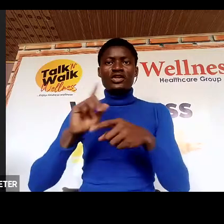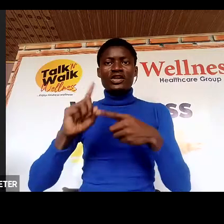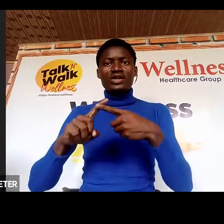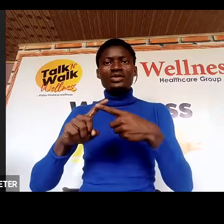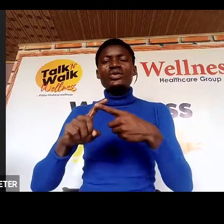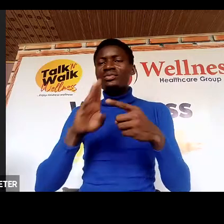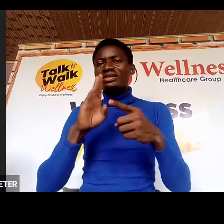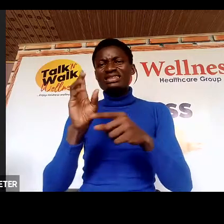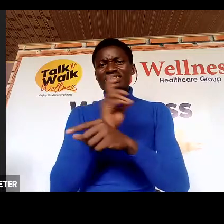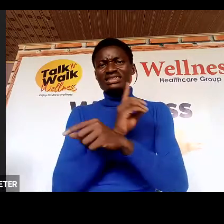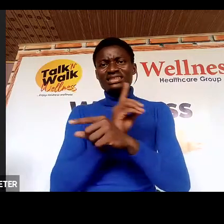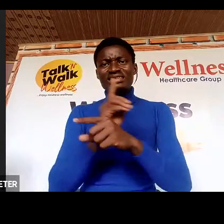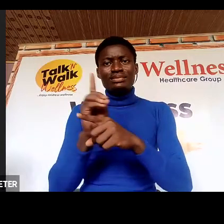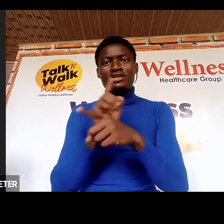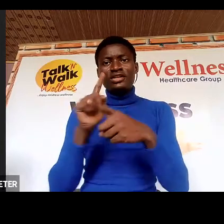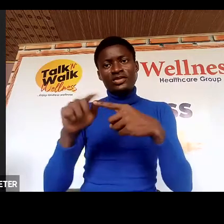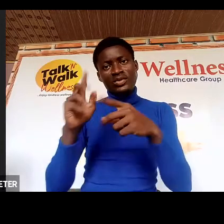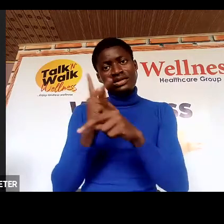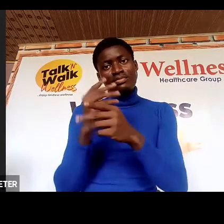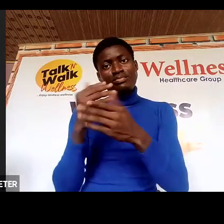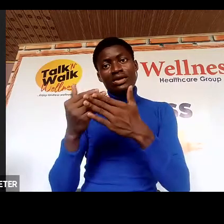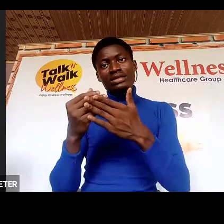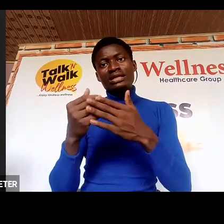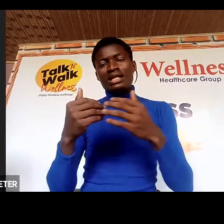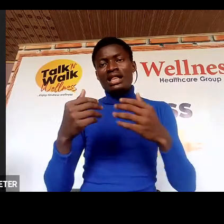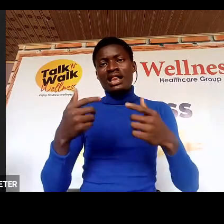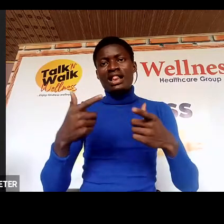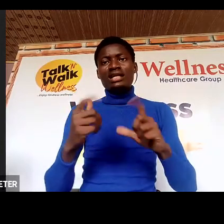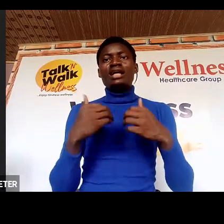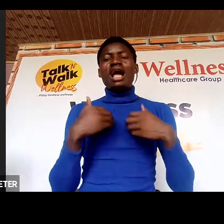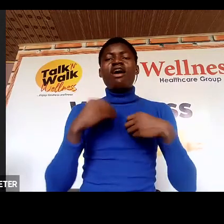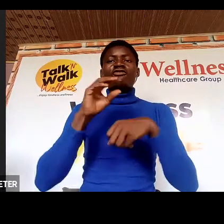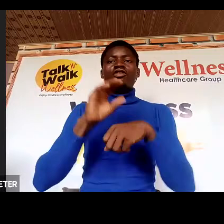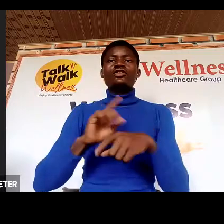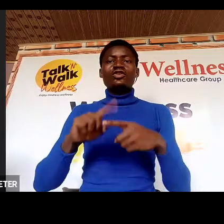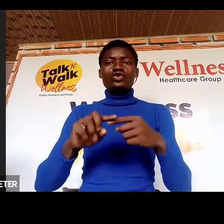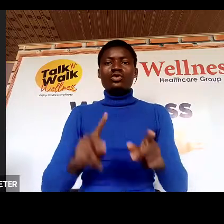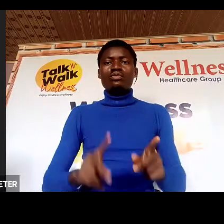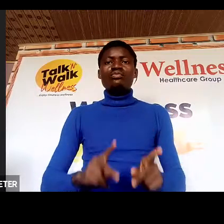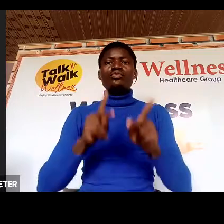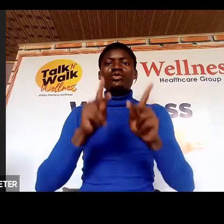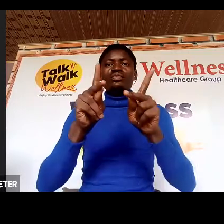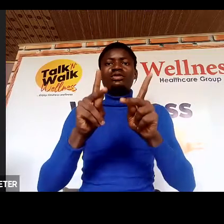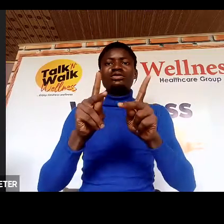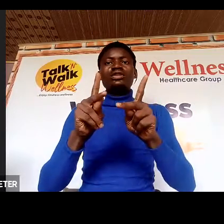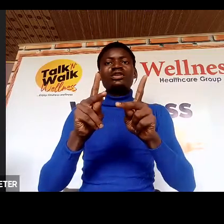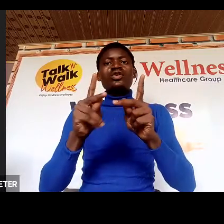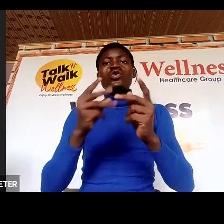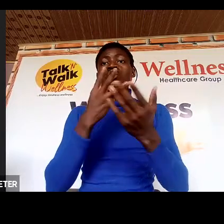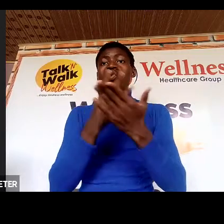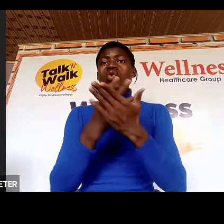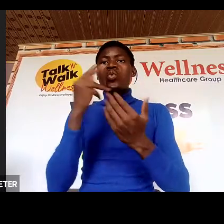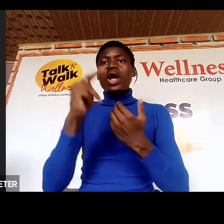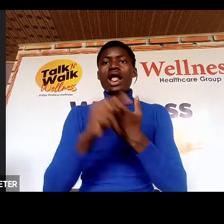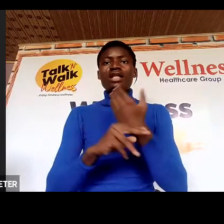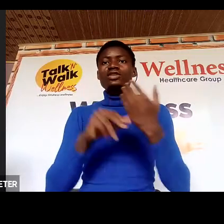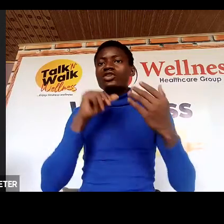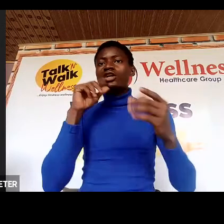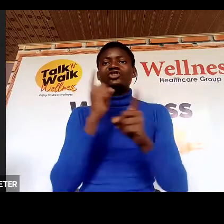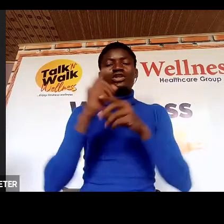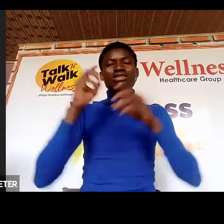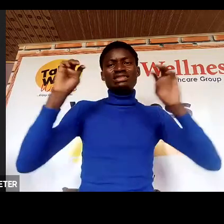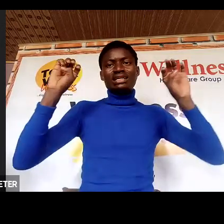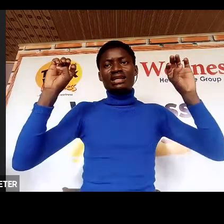eating exercise and eating the right meal, but by having the discipline to save and to invest. Let's send our money to the market. Let's look at our